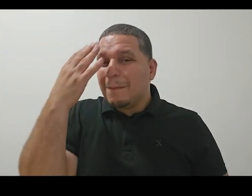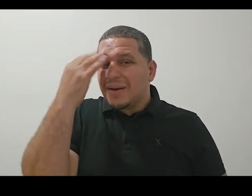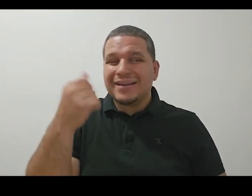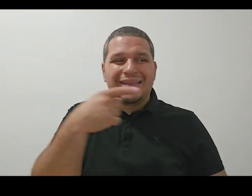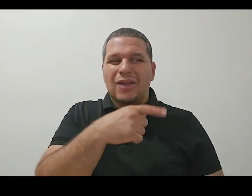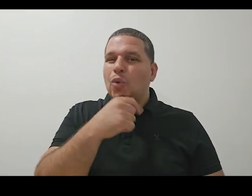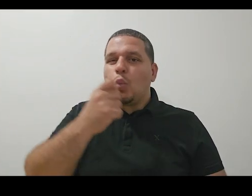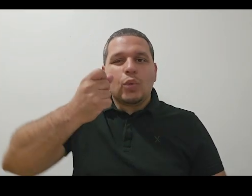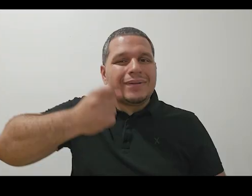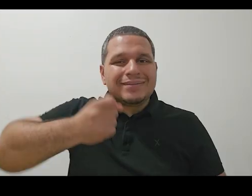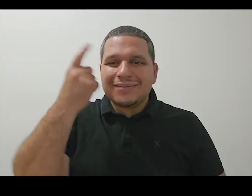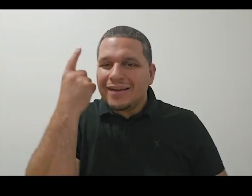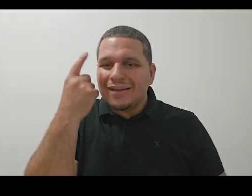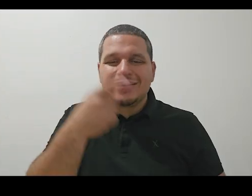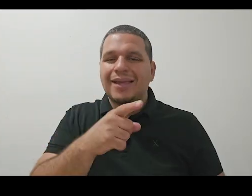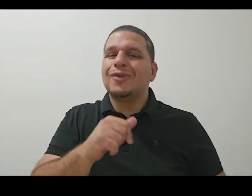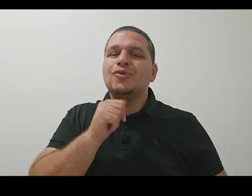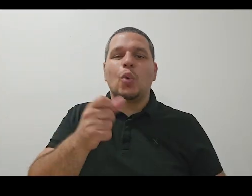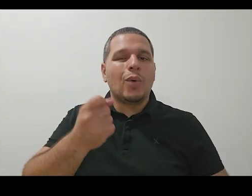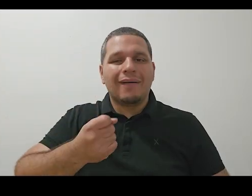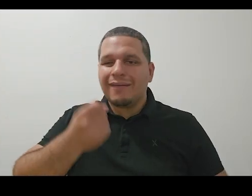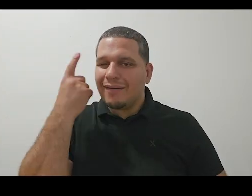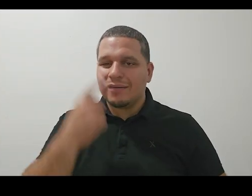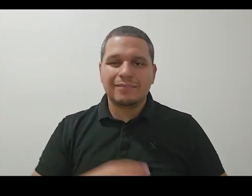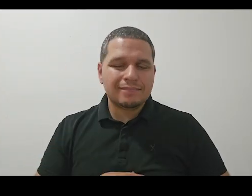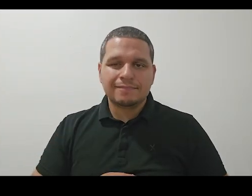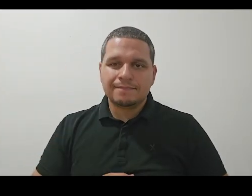don't understand. They don't get it.